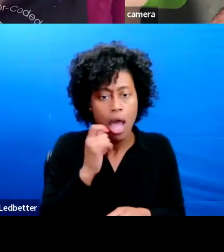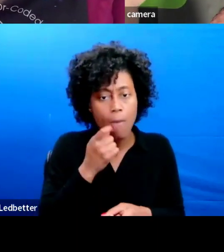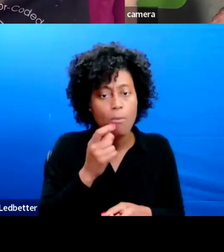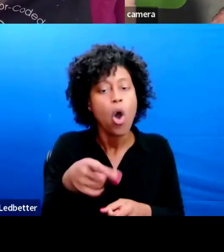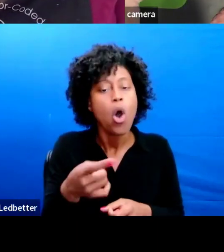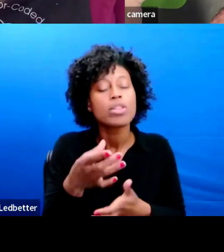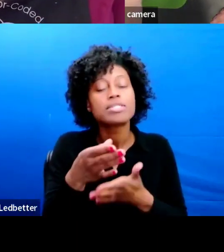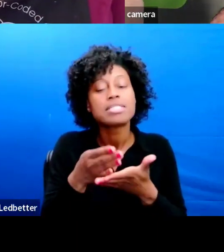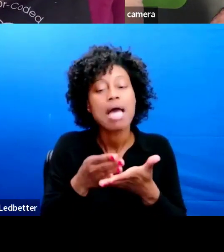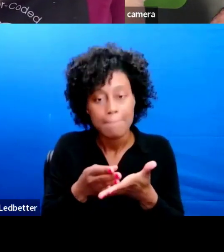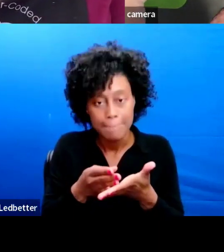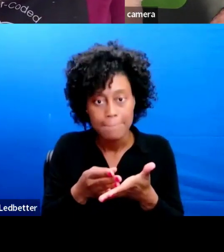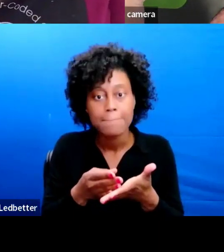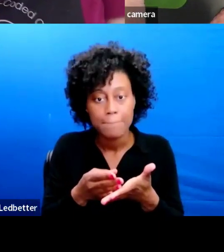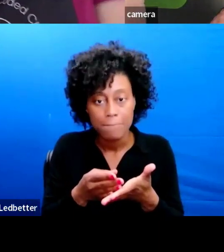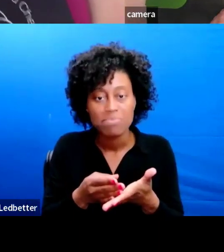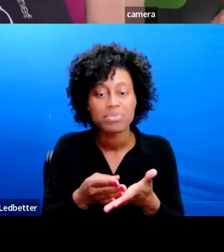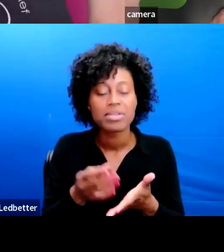apple.